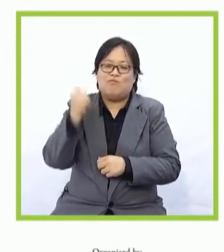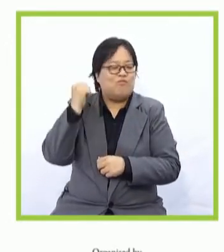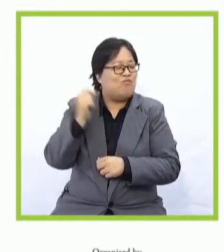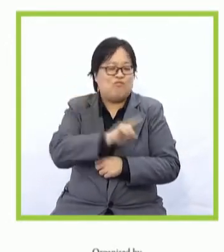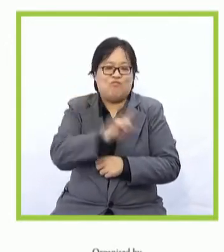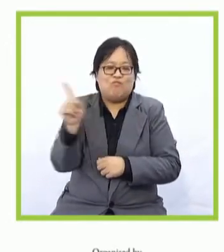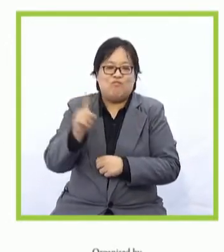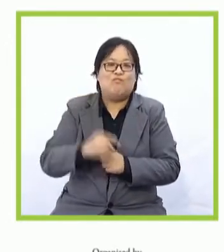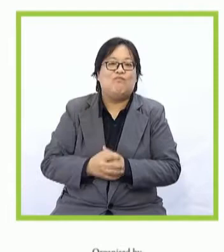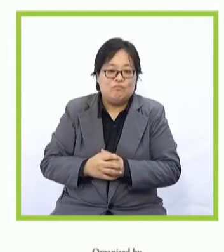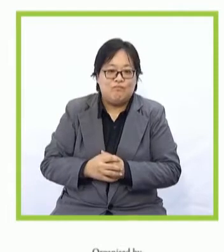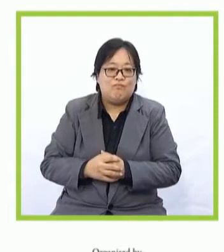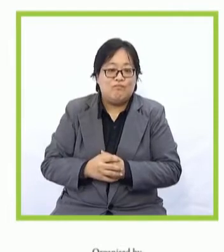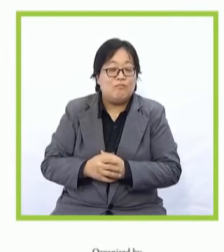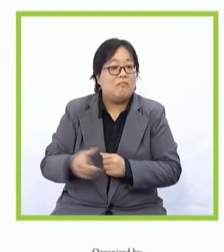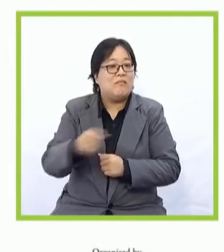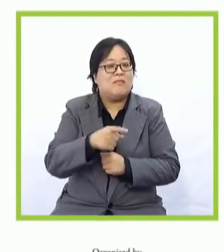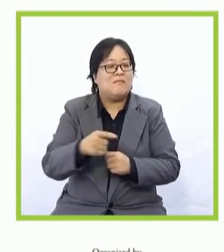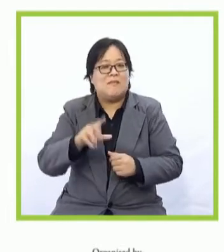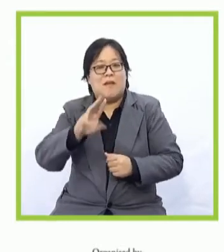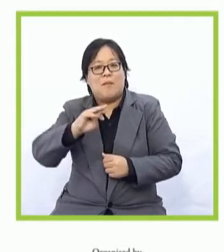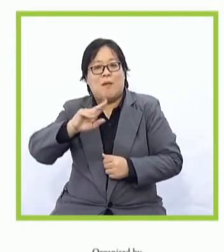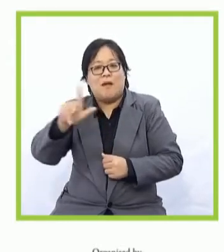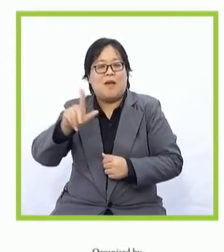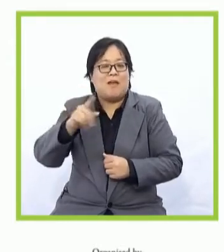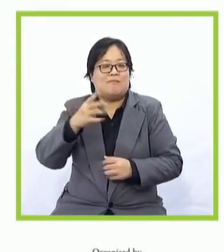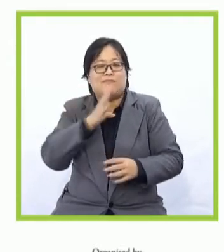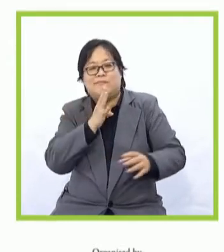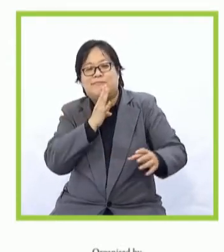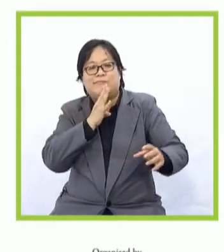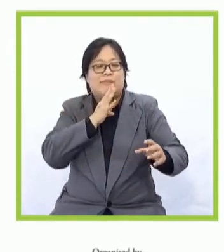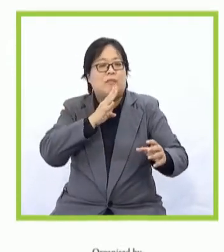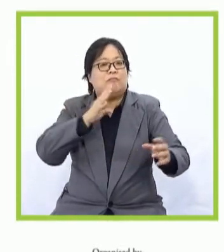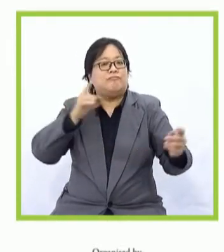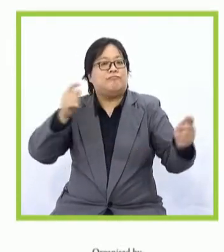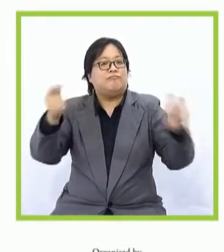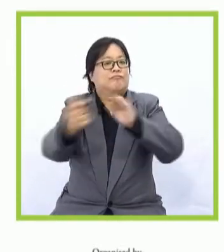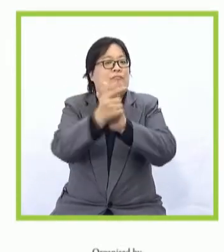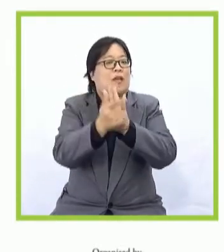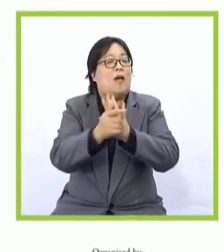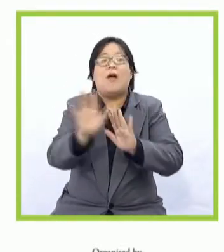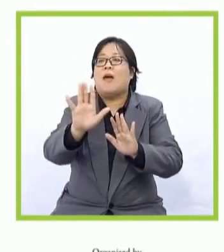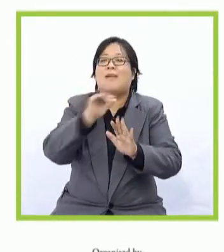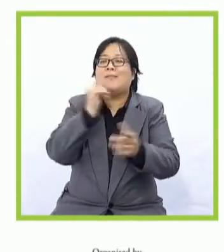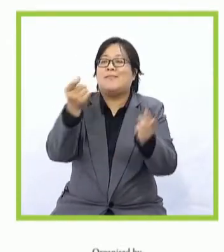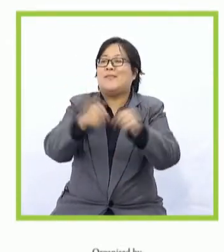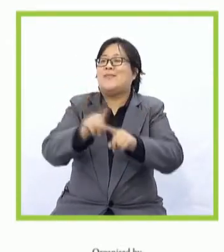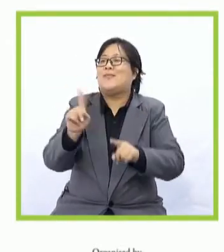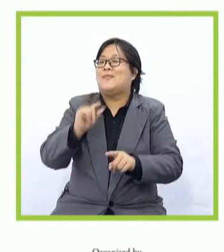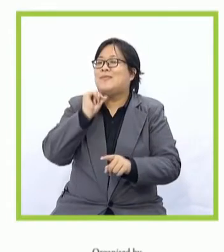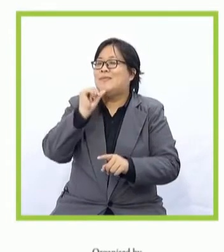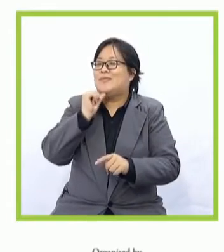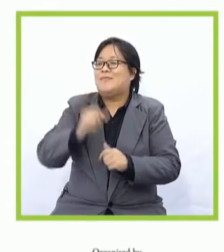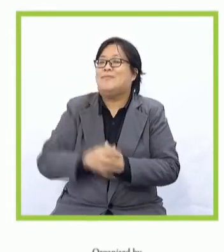and then Martin Luther King gave a speech, and then the law changed. That isn't what happened. What happened was this. For